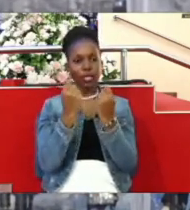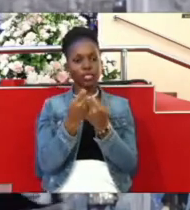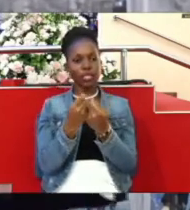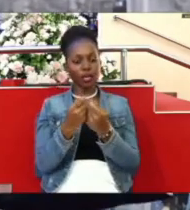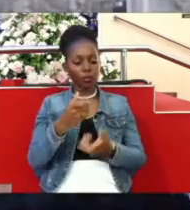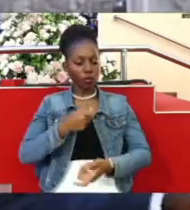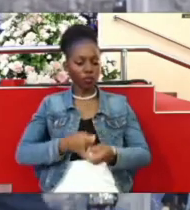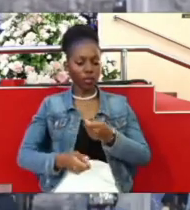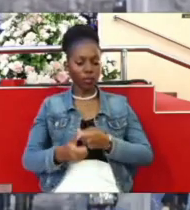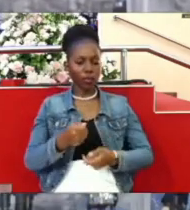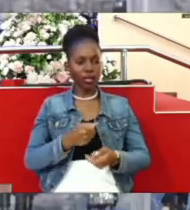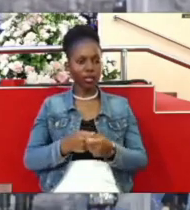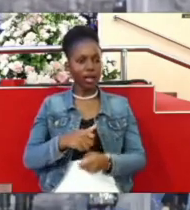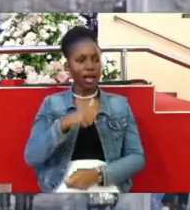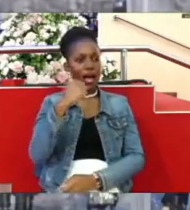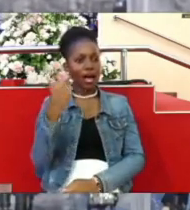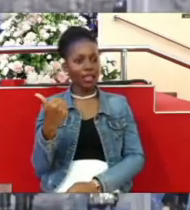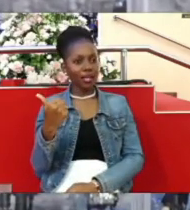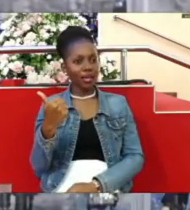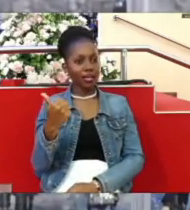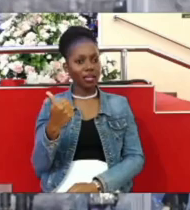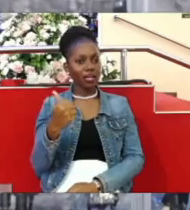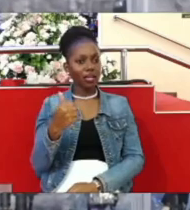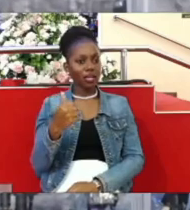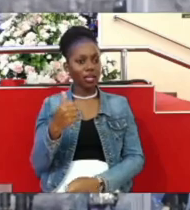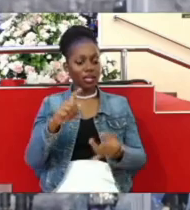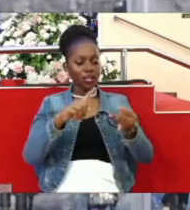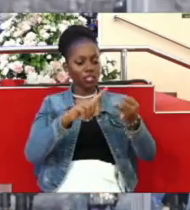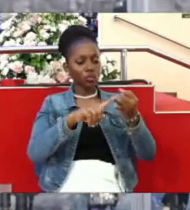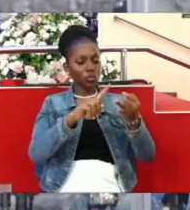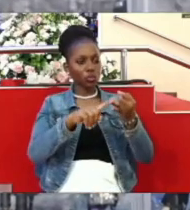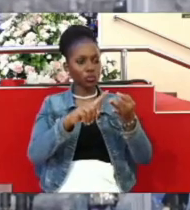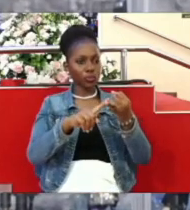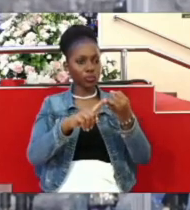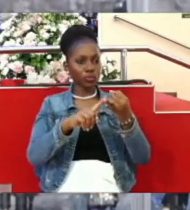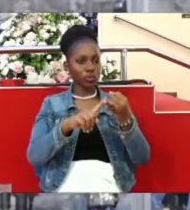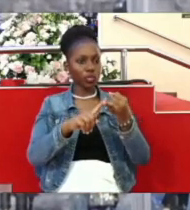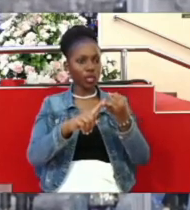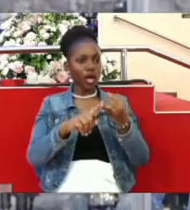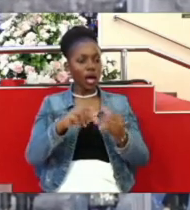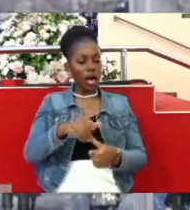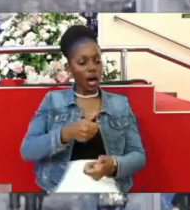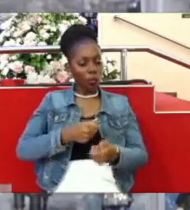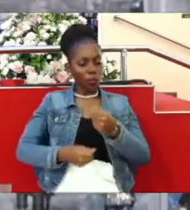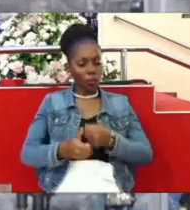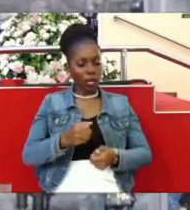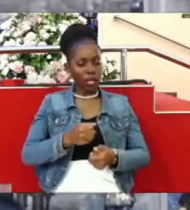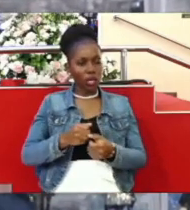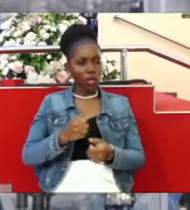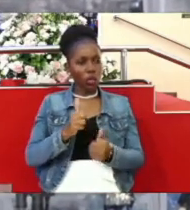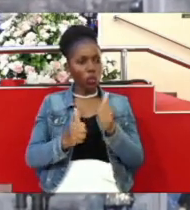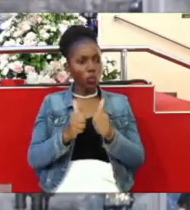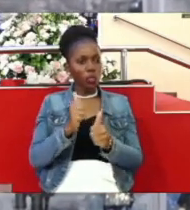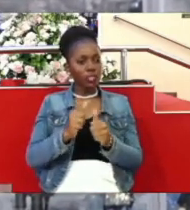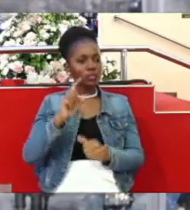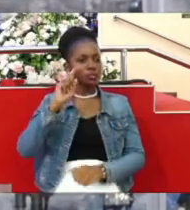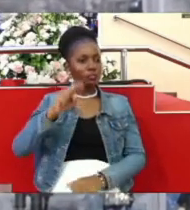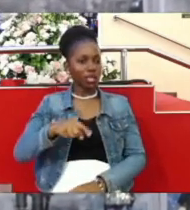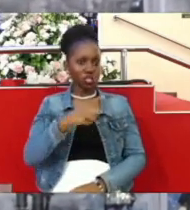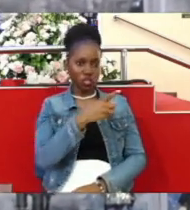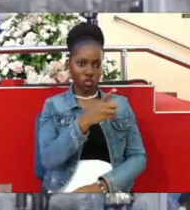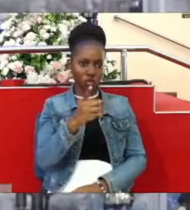There was no well before, and therefore you must take the initiative to start digging.